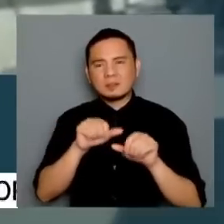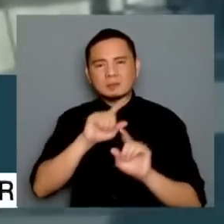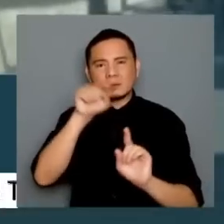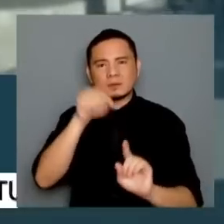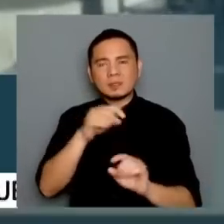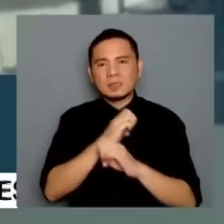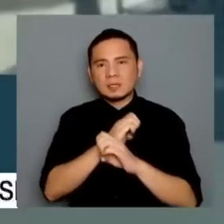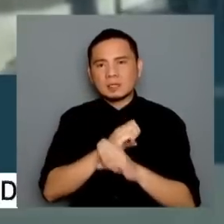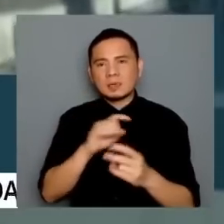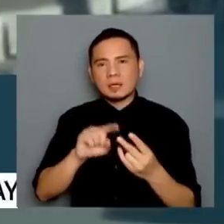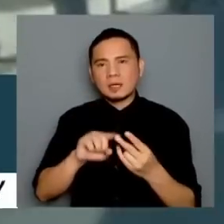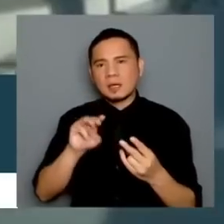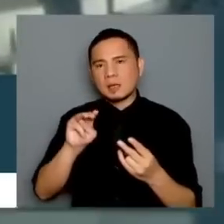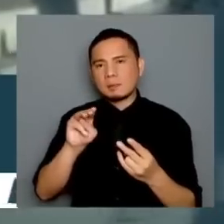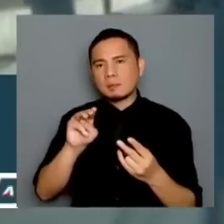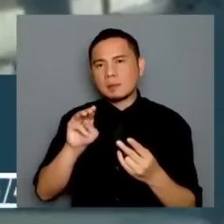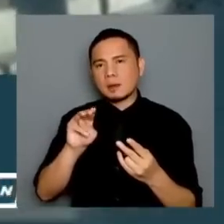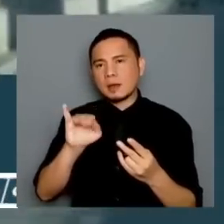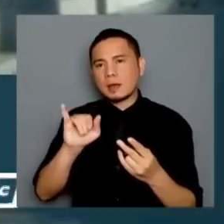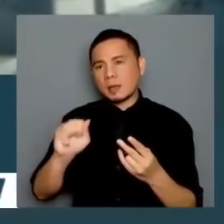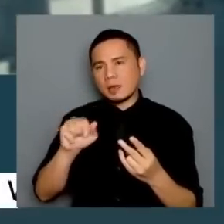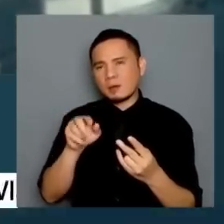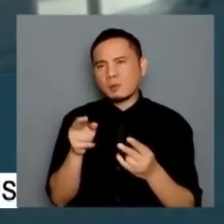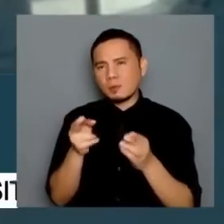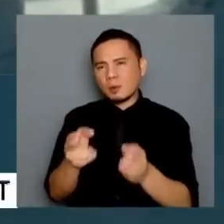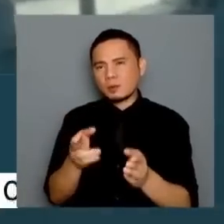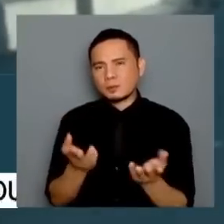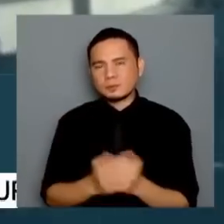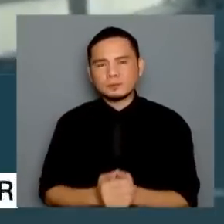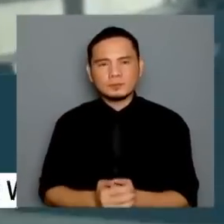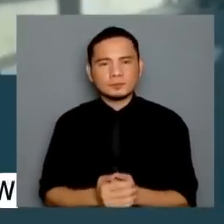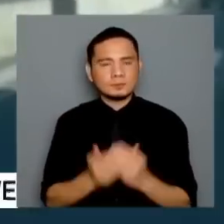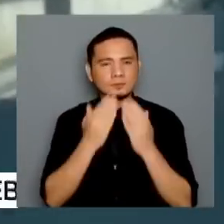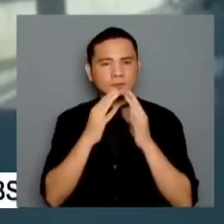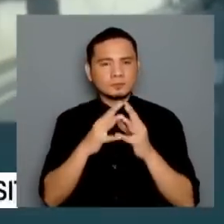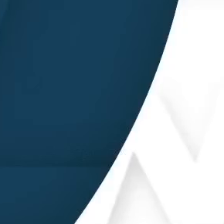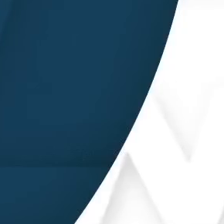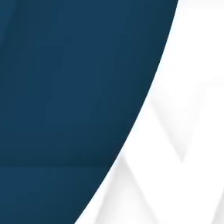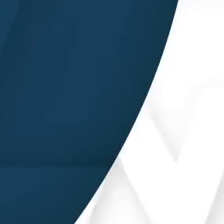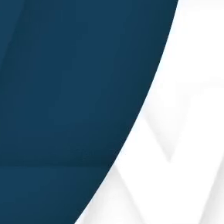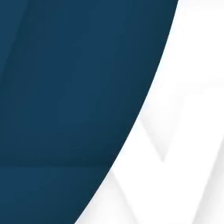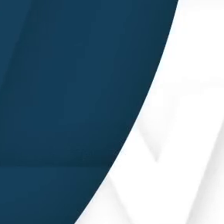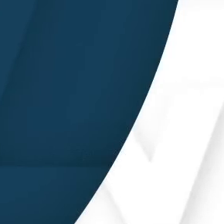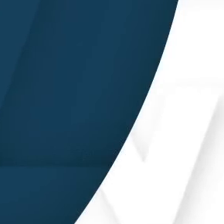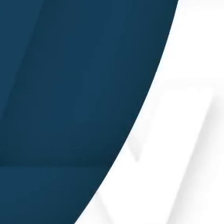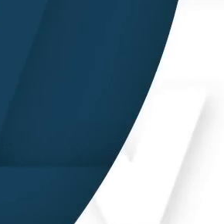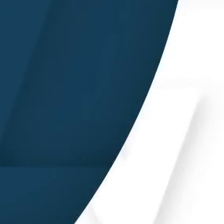Back to you, Carmina. Thanks a lot, Jackie Manabat, there joining us on the line. Take care, Jackie, and keep safe.